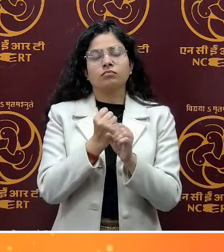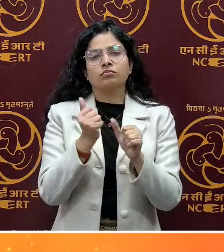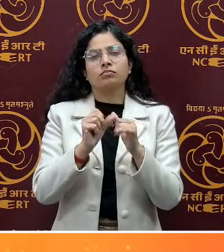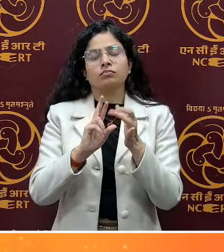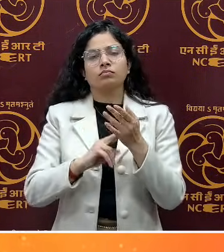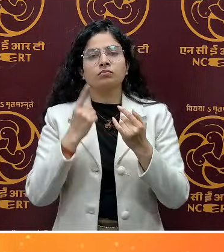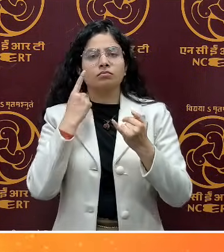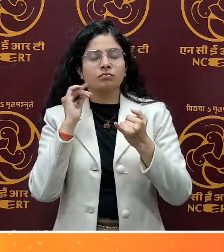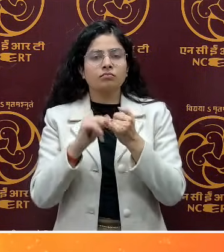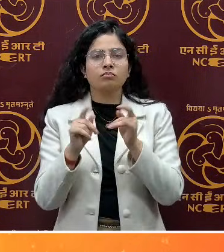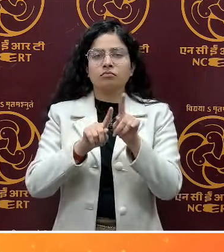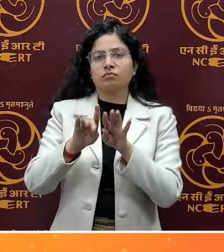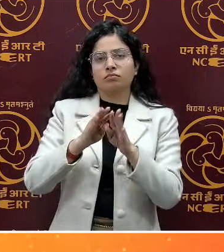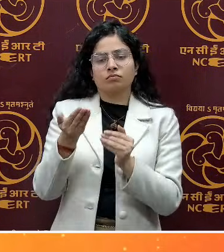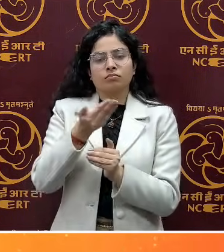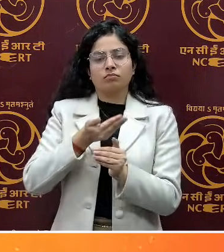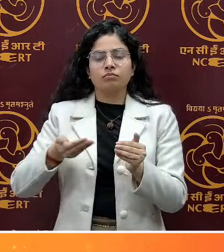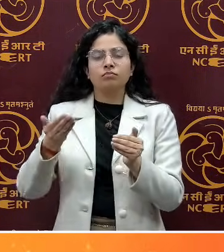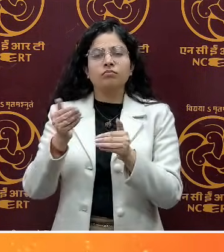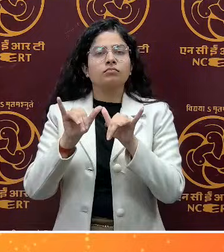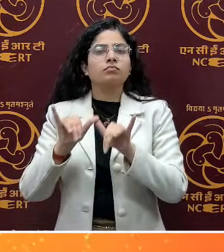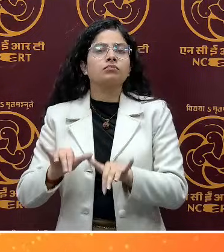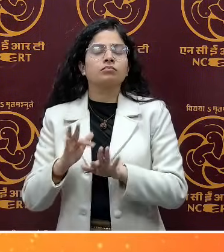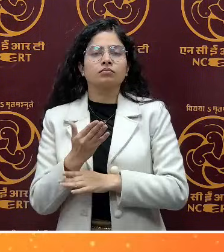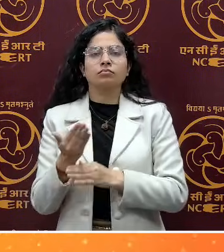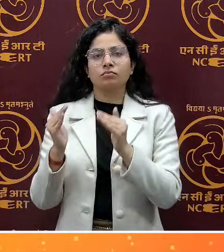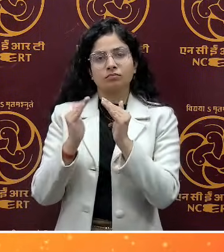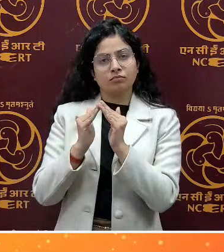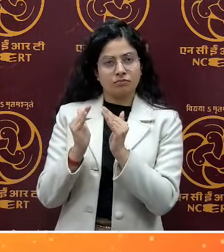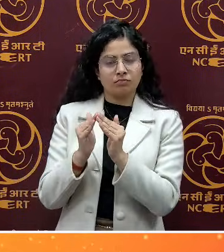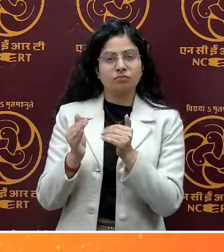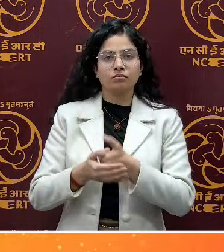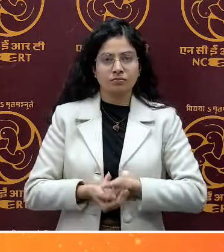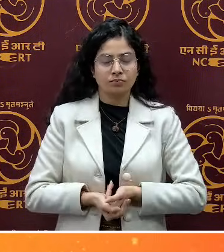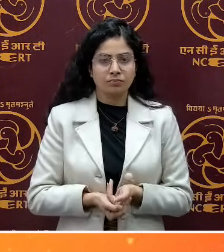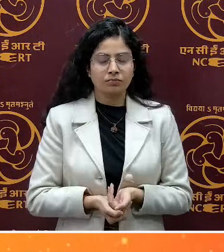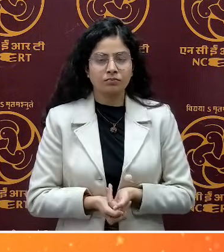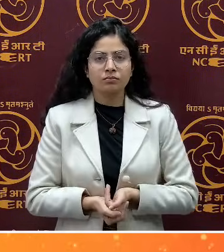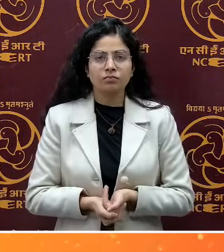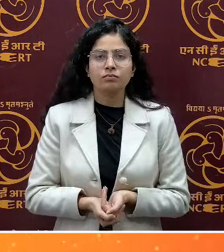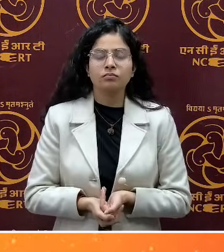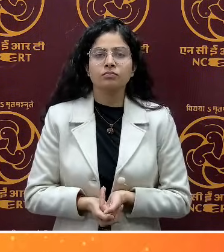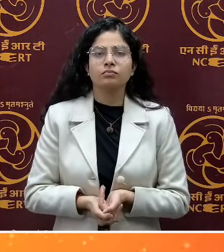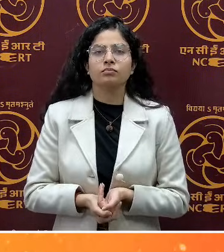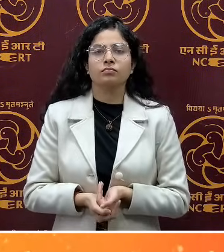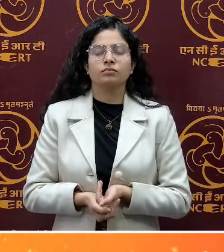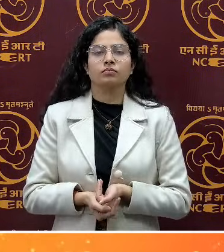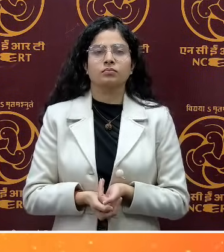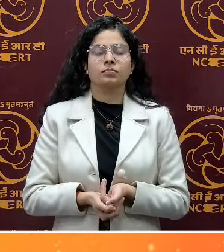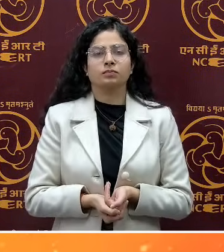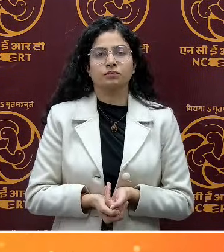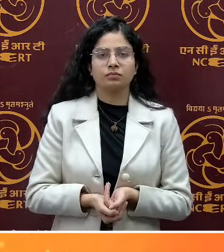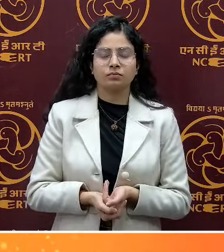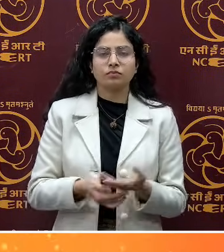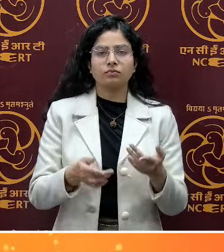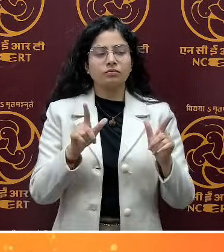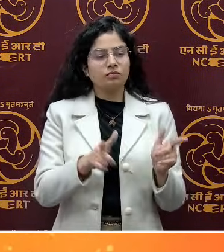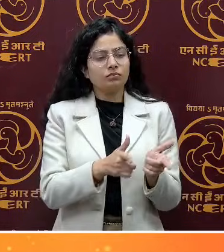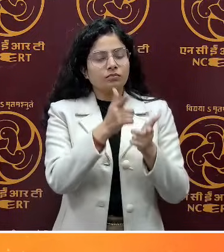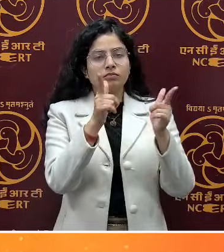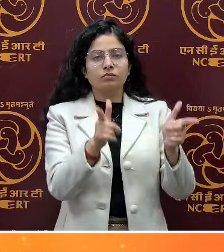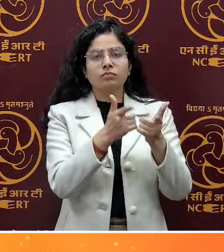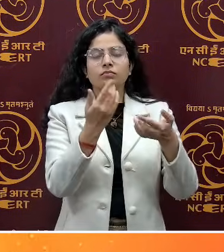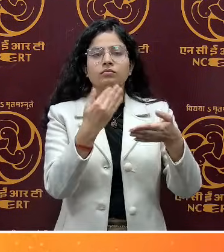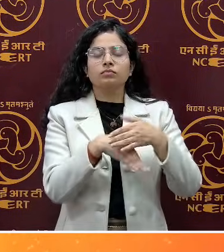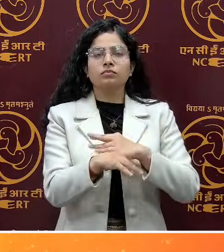we live in our houses. Yes, if I talk of say lion live in the den, in the forest,